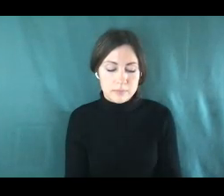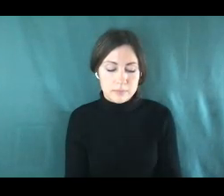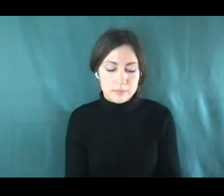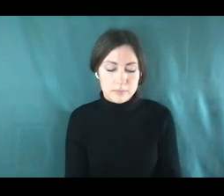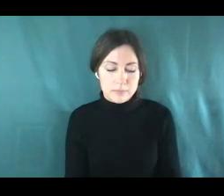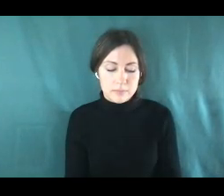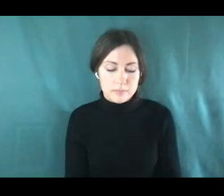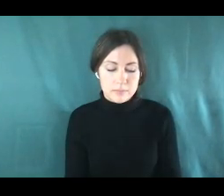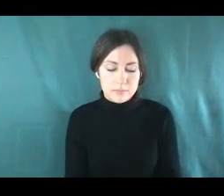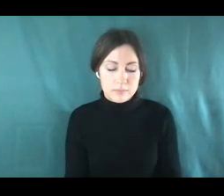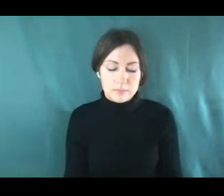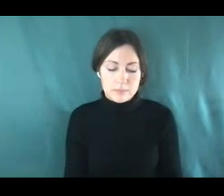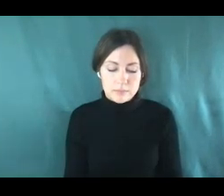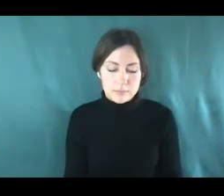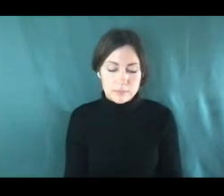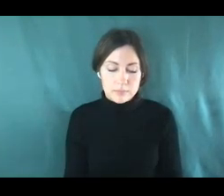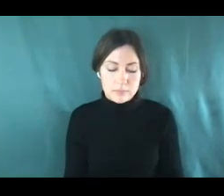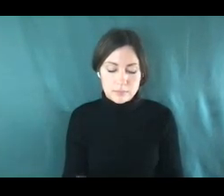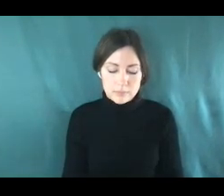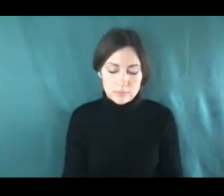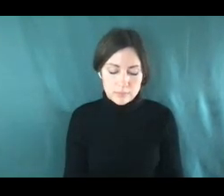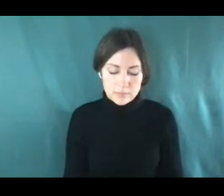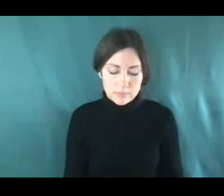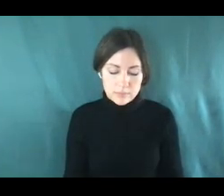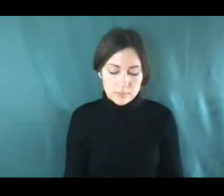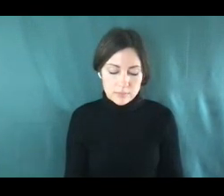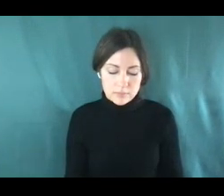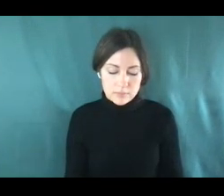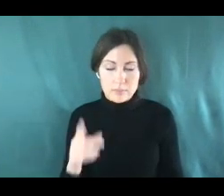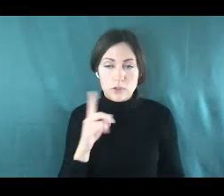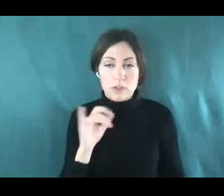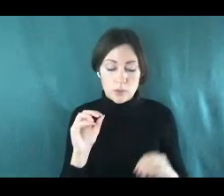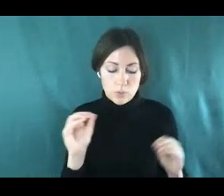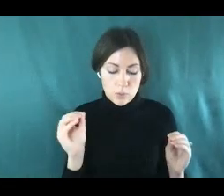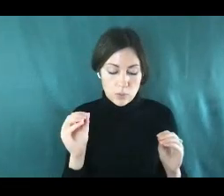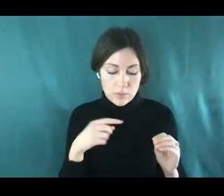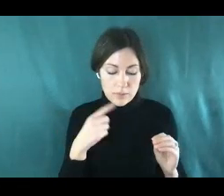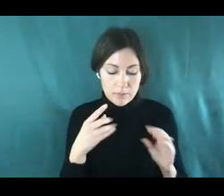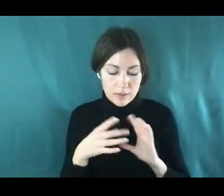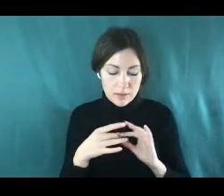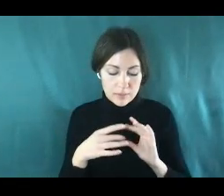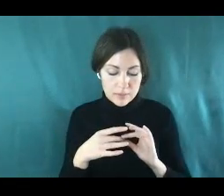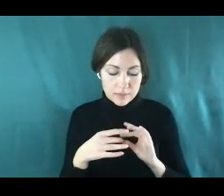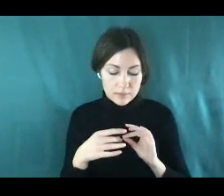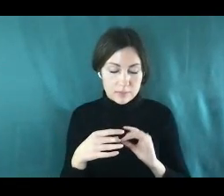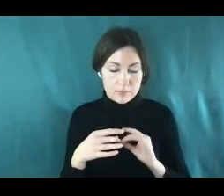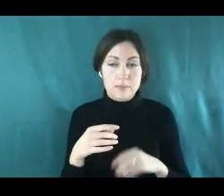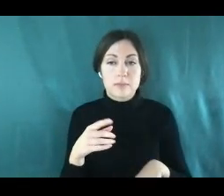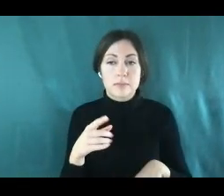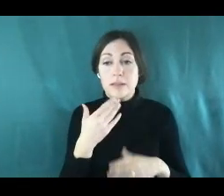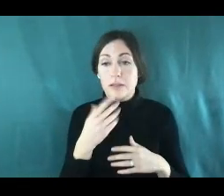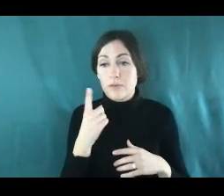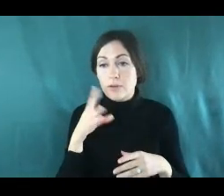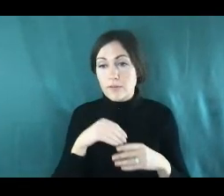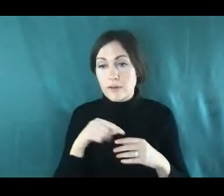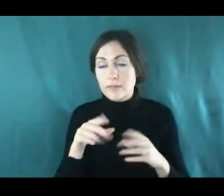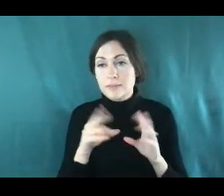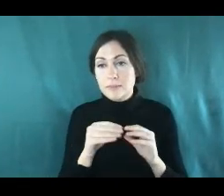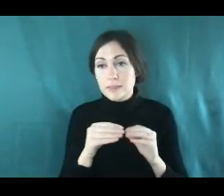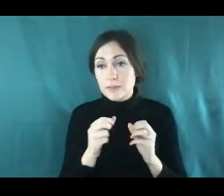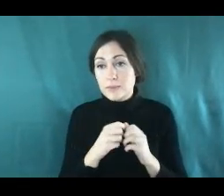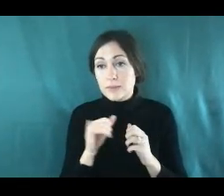Looks like we have no public comments at this time. Thank you so much for participating in this meeting. With that said,